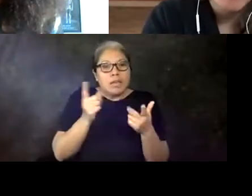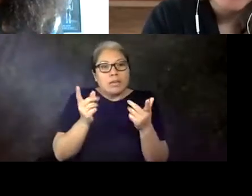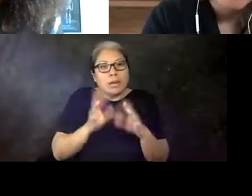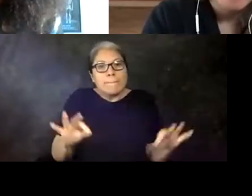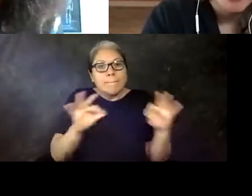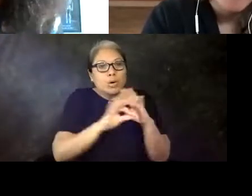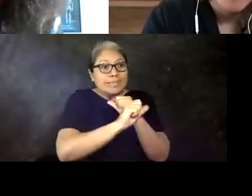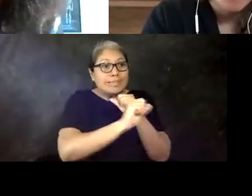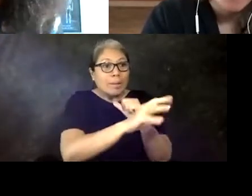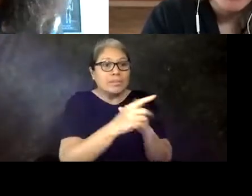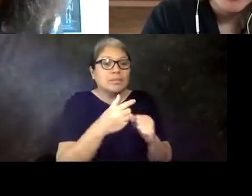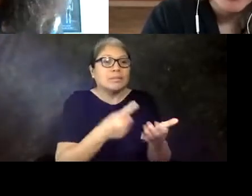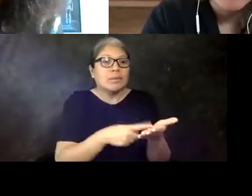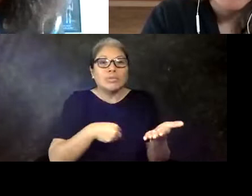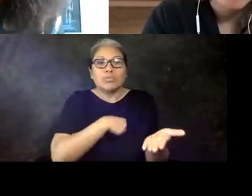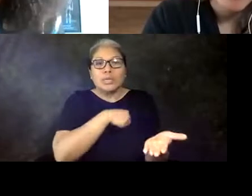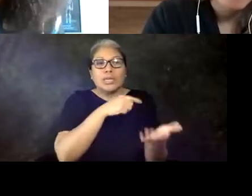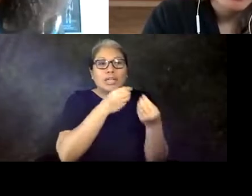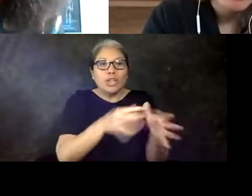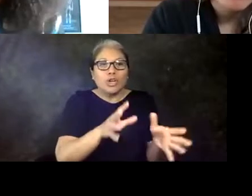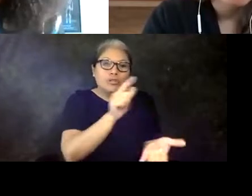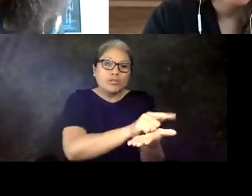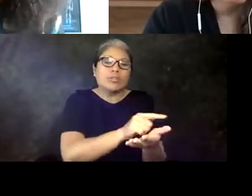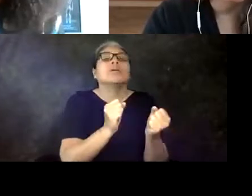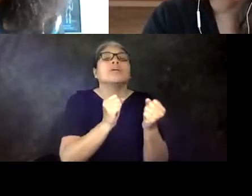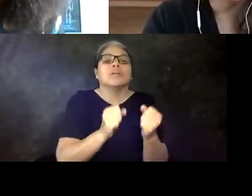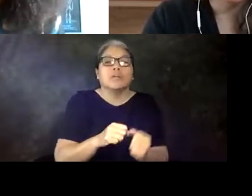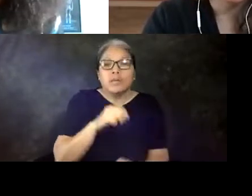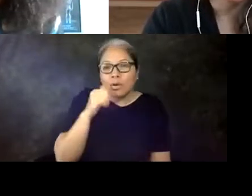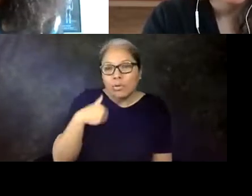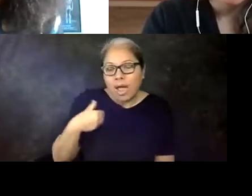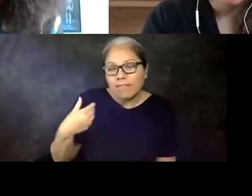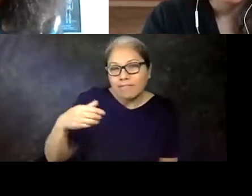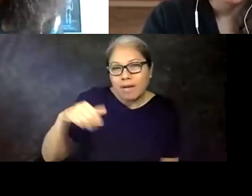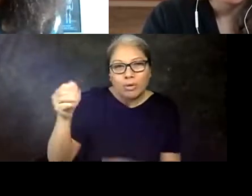So like, I don't have Pollyanna vibes on this, but